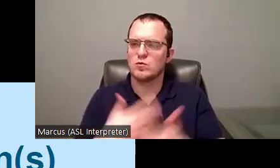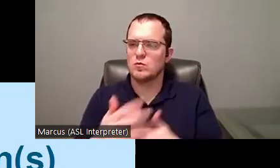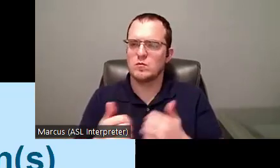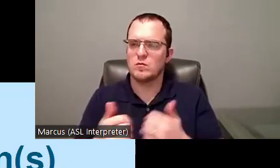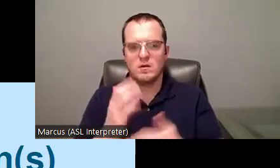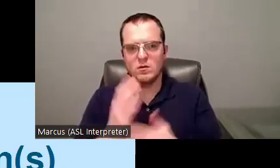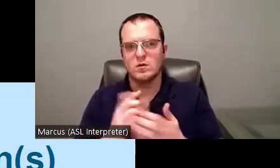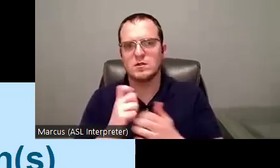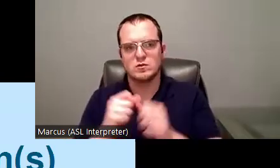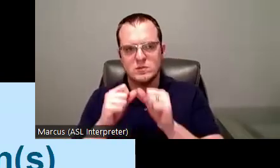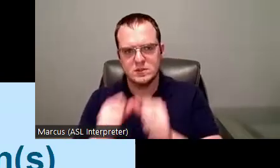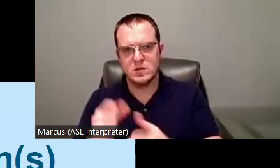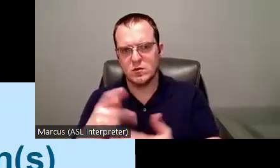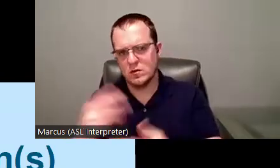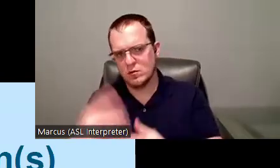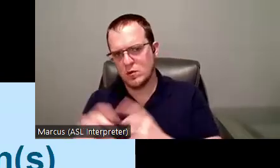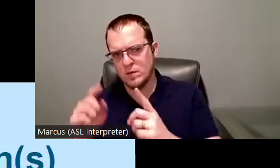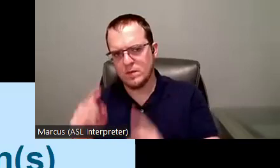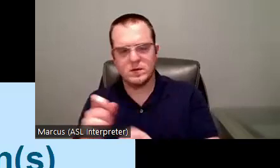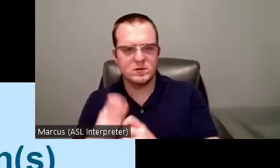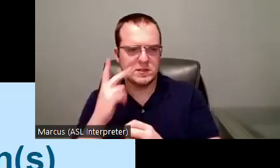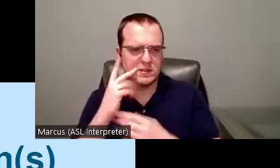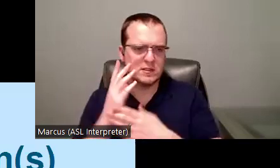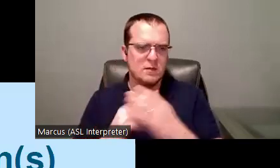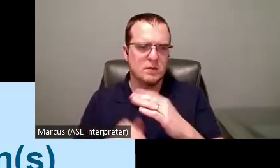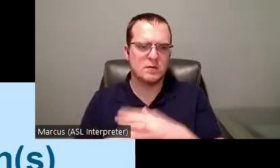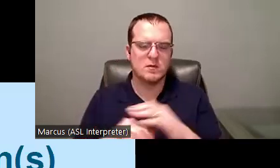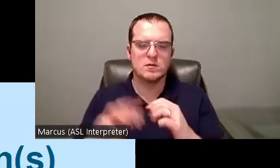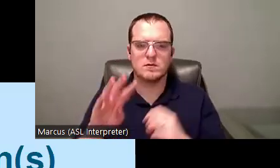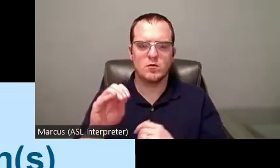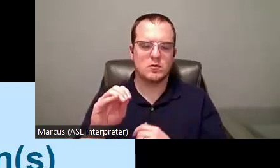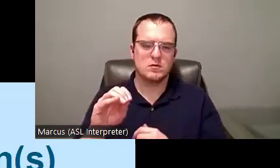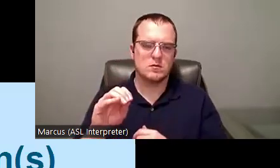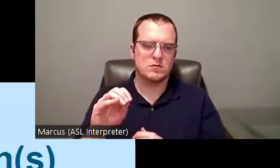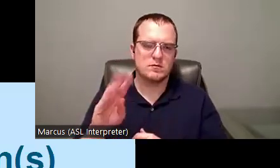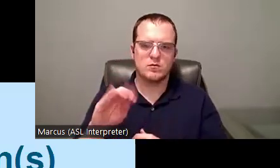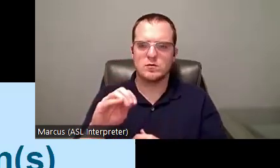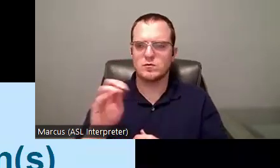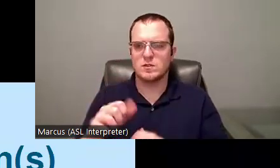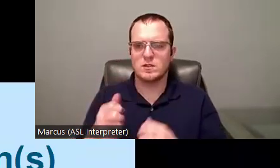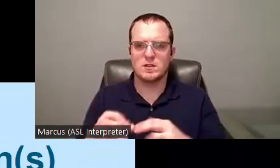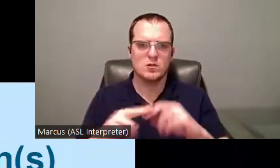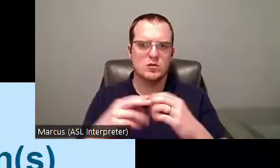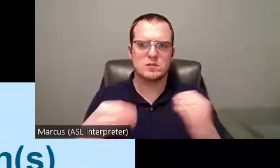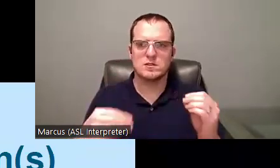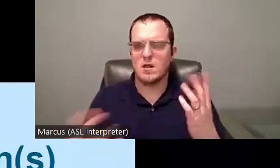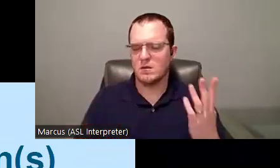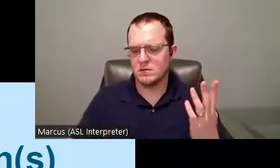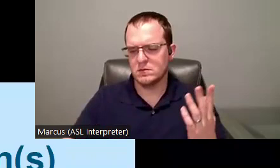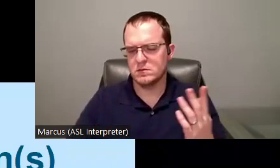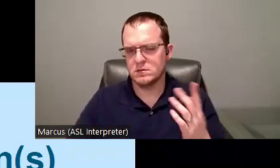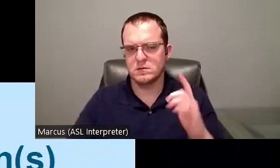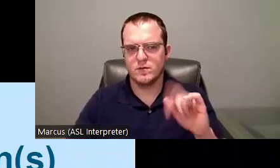that are sticking with it are seeing sometimes as much as 40% increase in sales in that